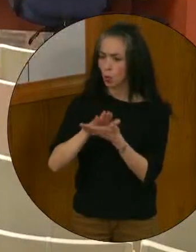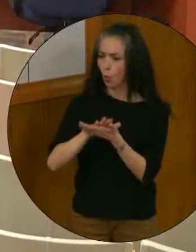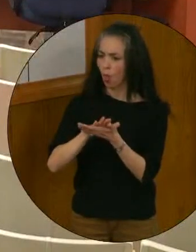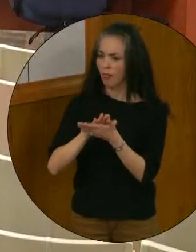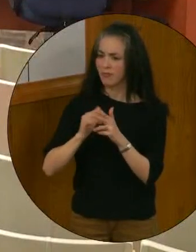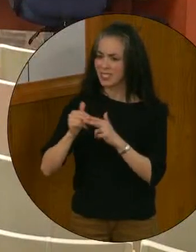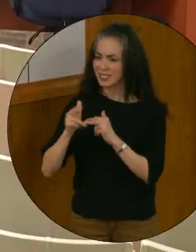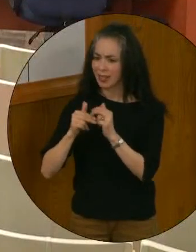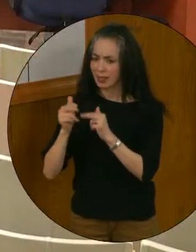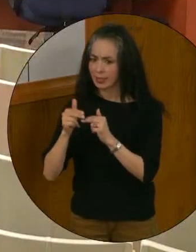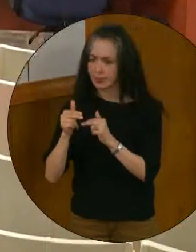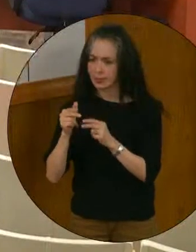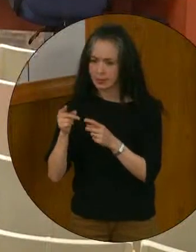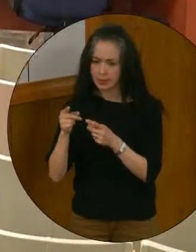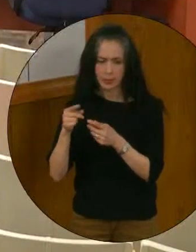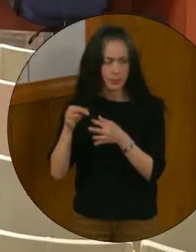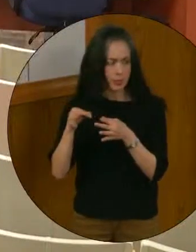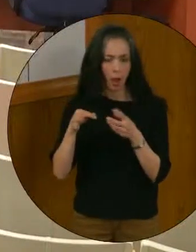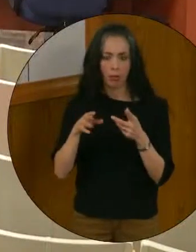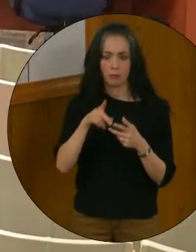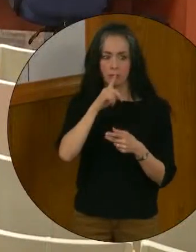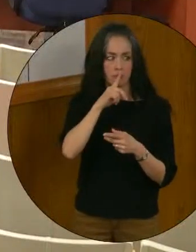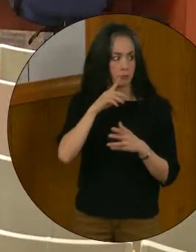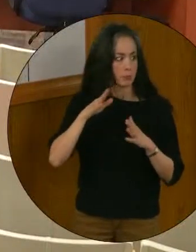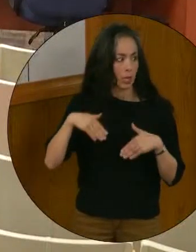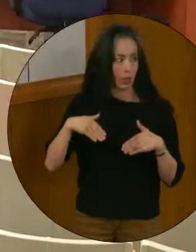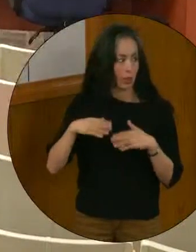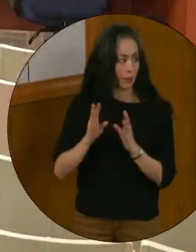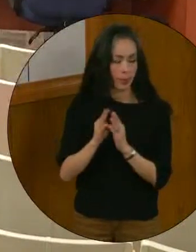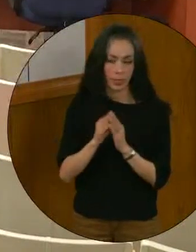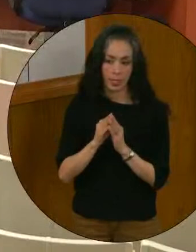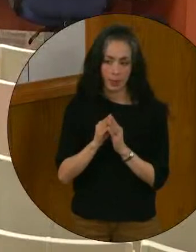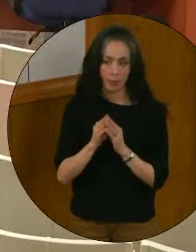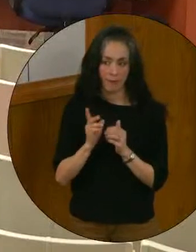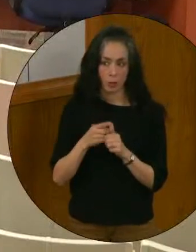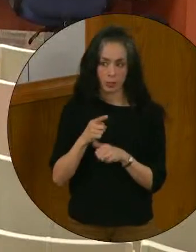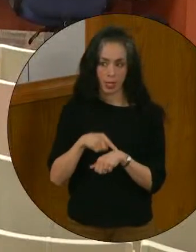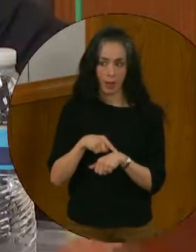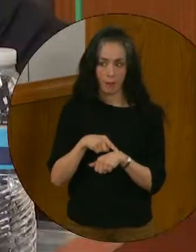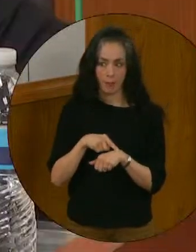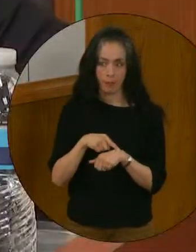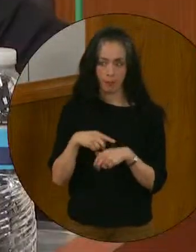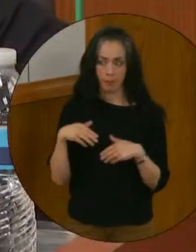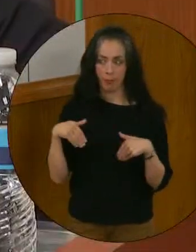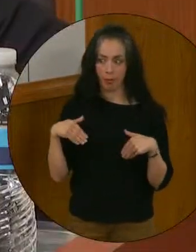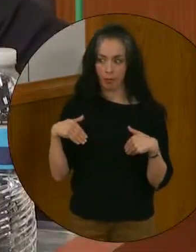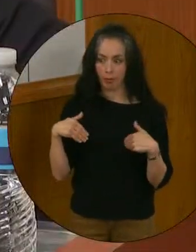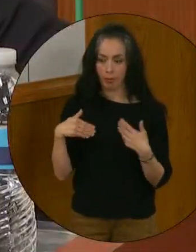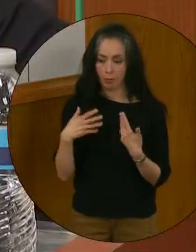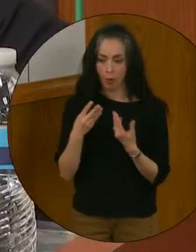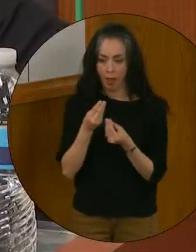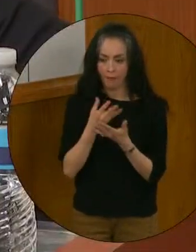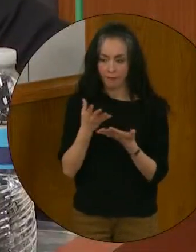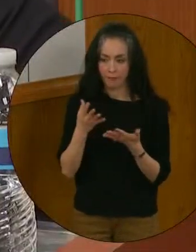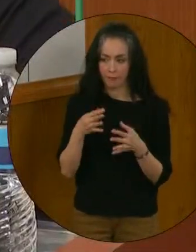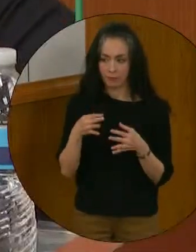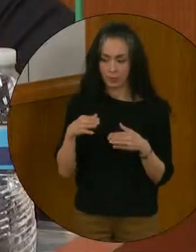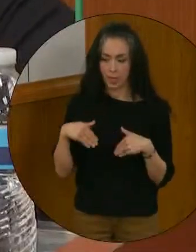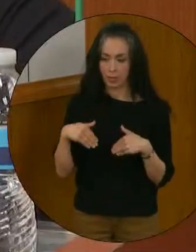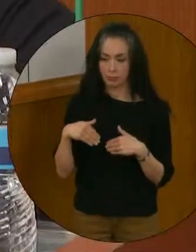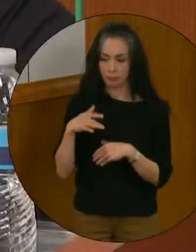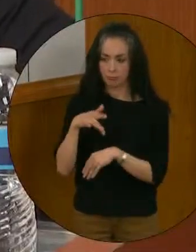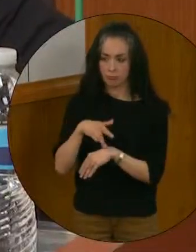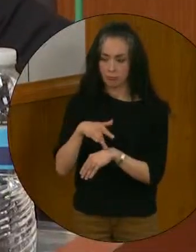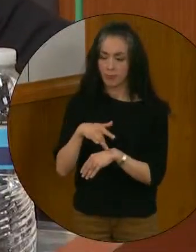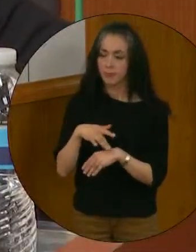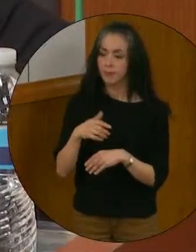I have not had a meeting yet. This is actually the first year that I'm serving on this one, so I don't actually have the context that I would need to explain this one. I actually